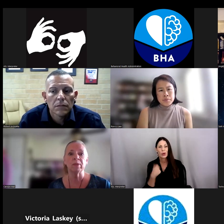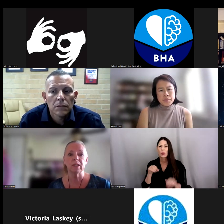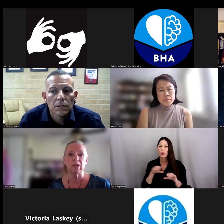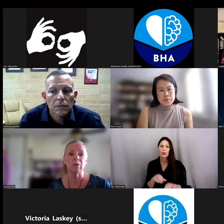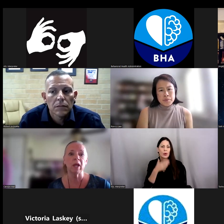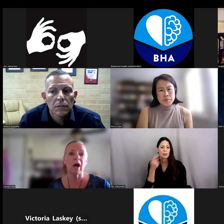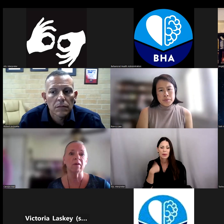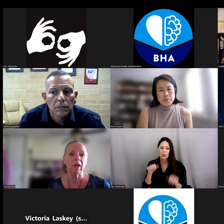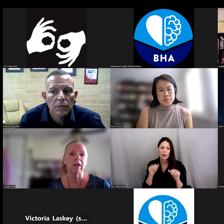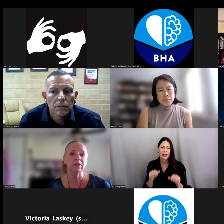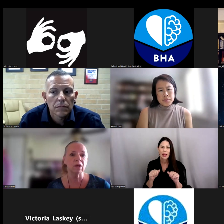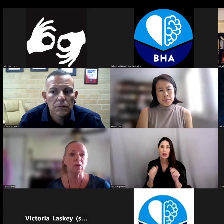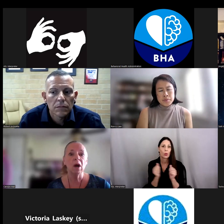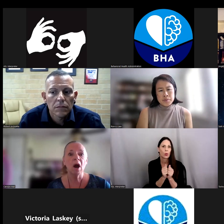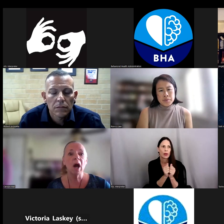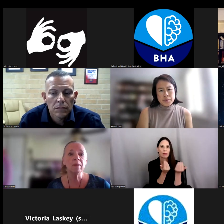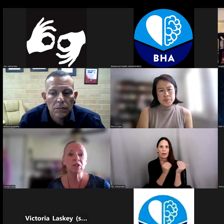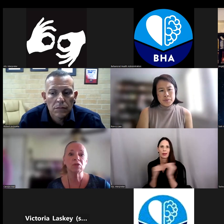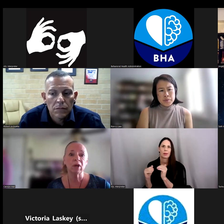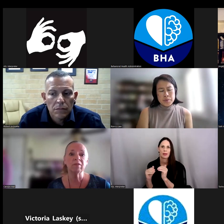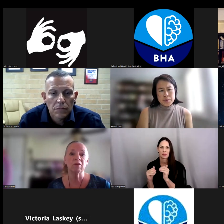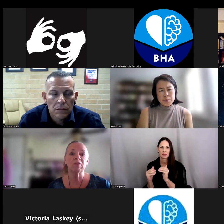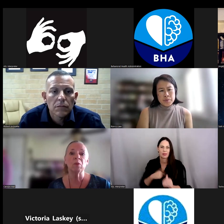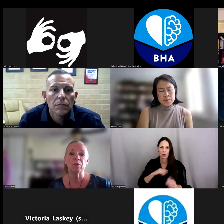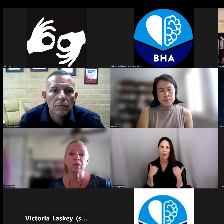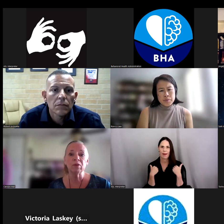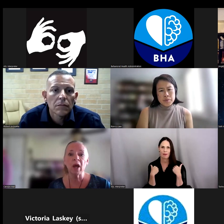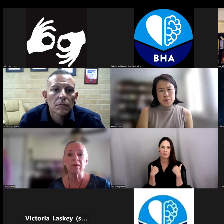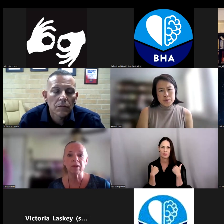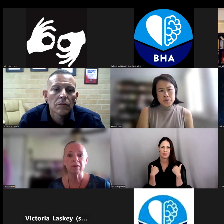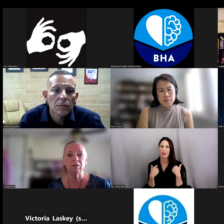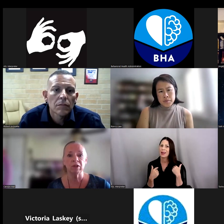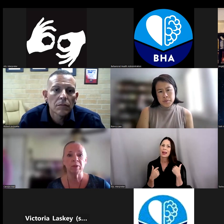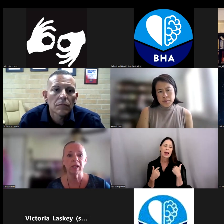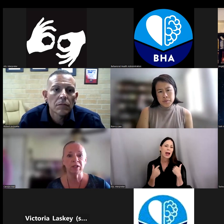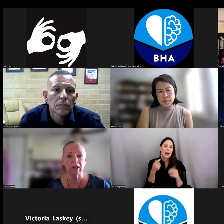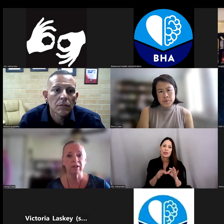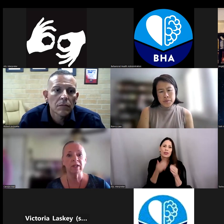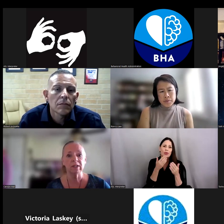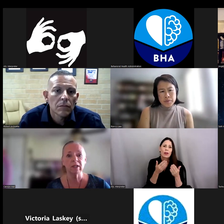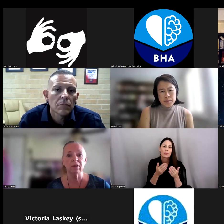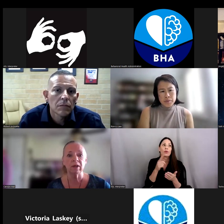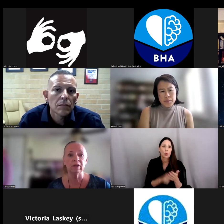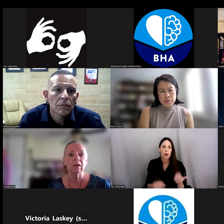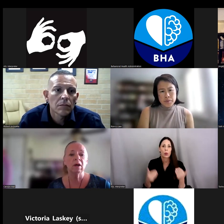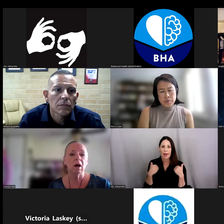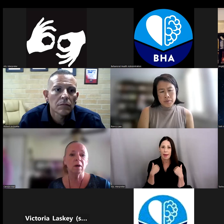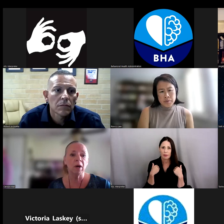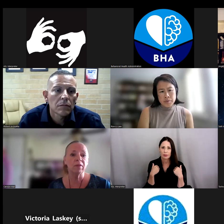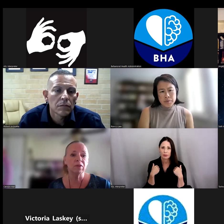the limits that we have. And so I am just grateful for what we do have and for the BHA that is here,